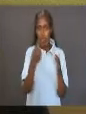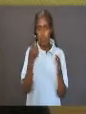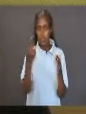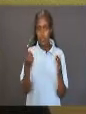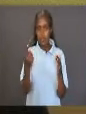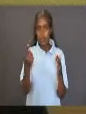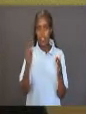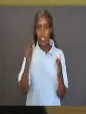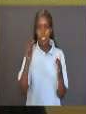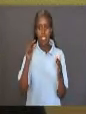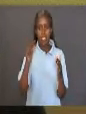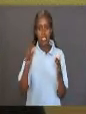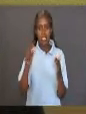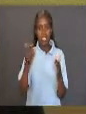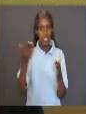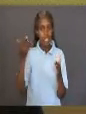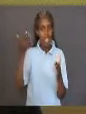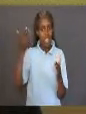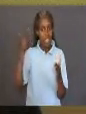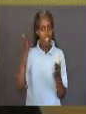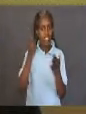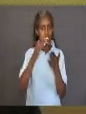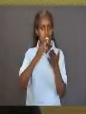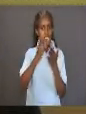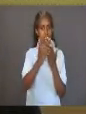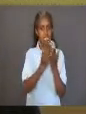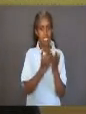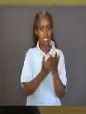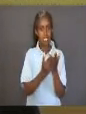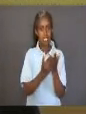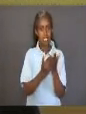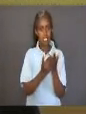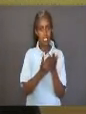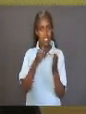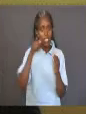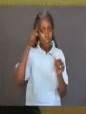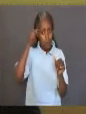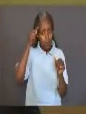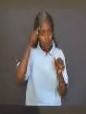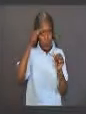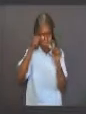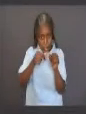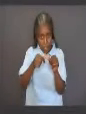a little earlier in this lesson. Can you remember?